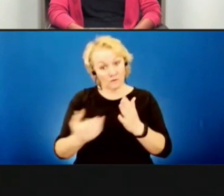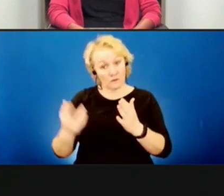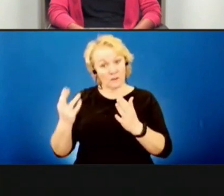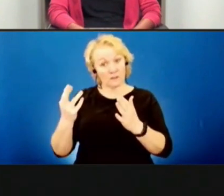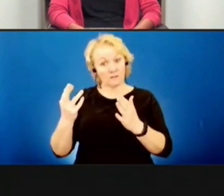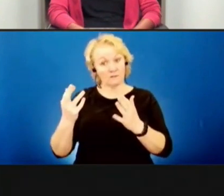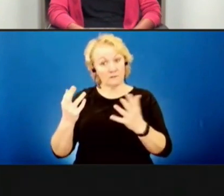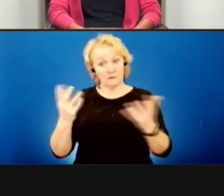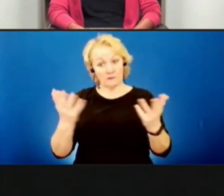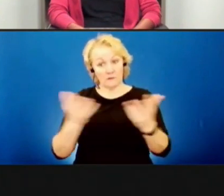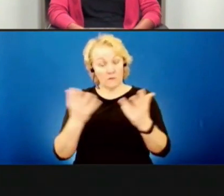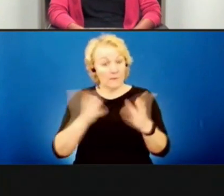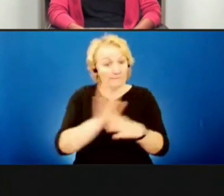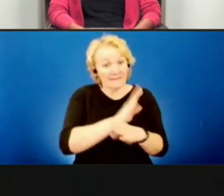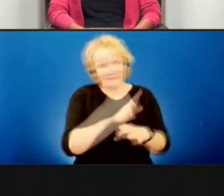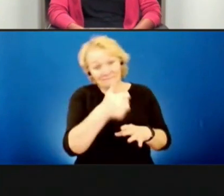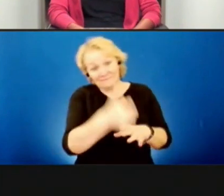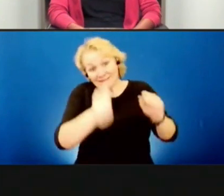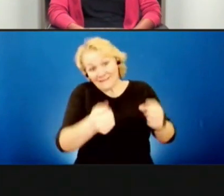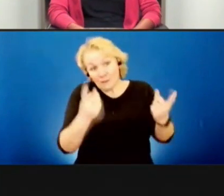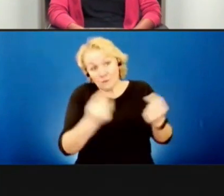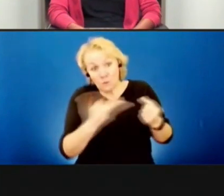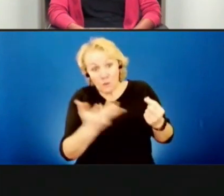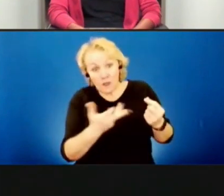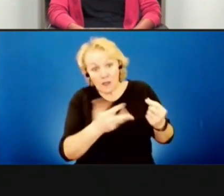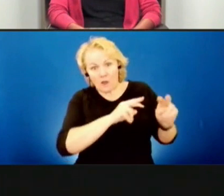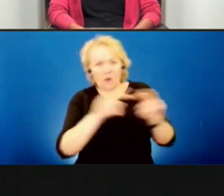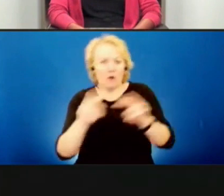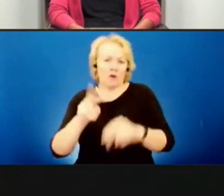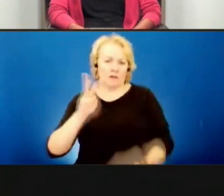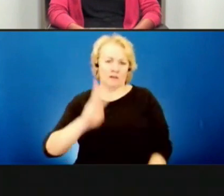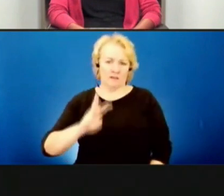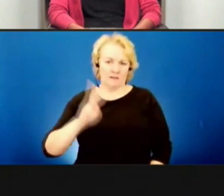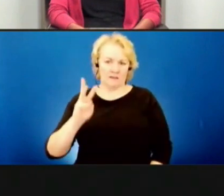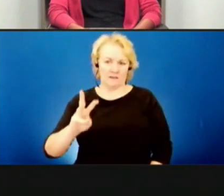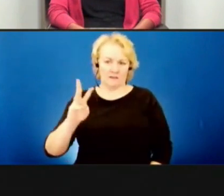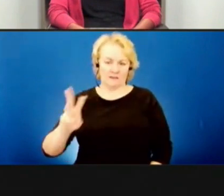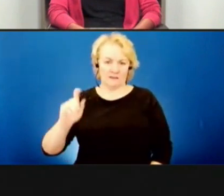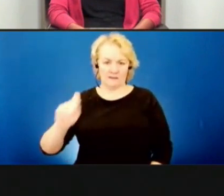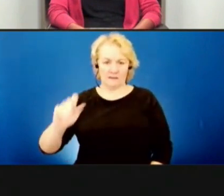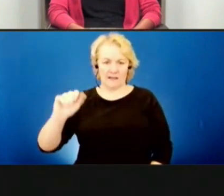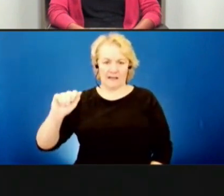measures that businesses can take, please go to